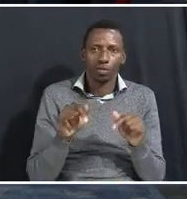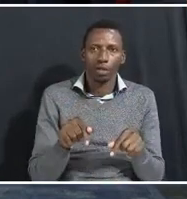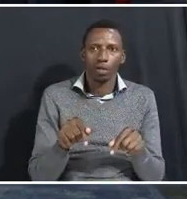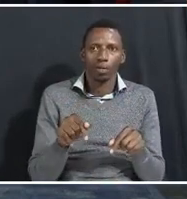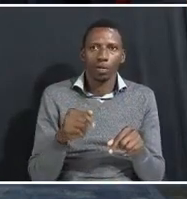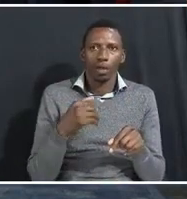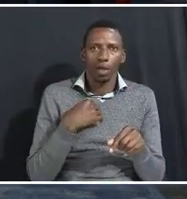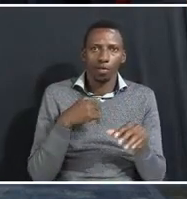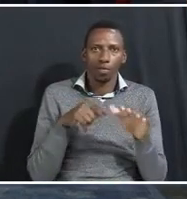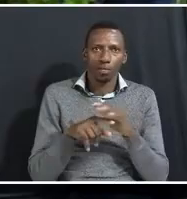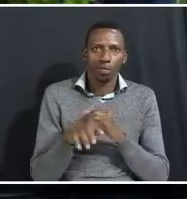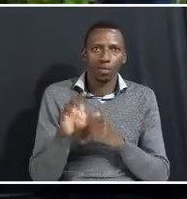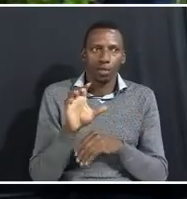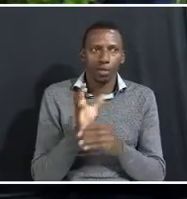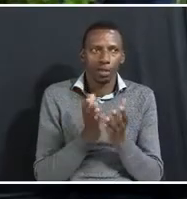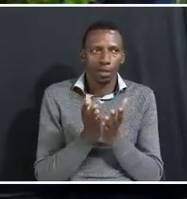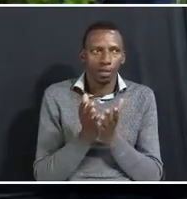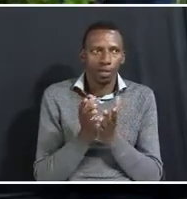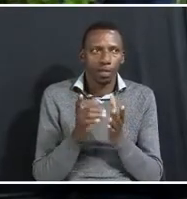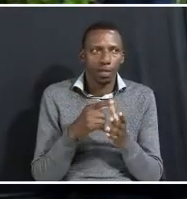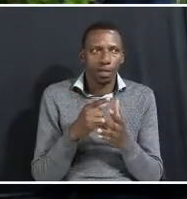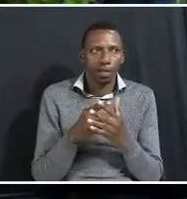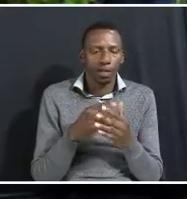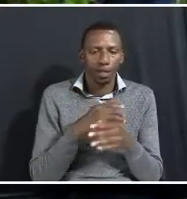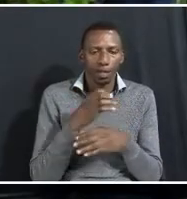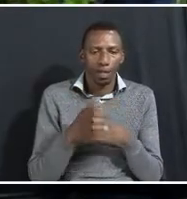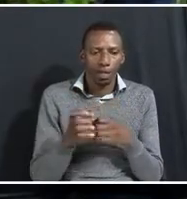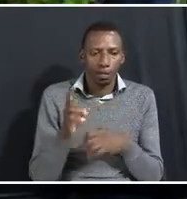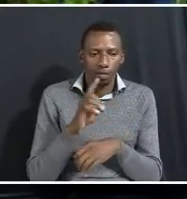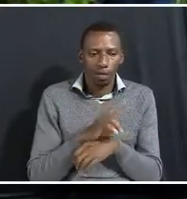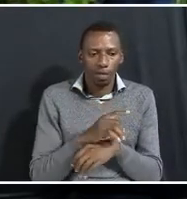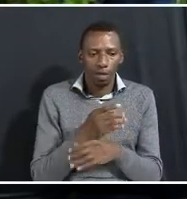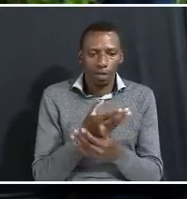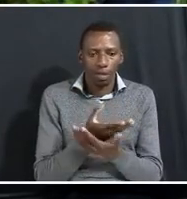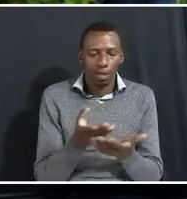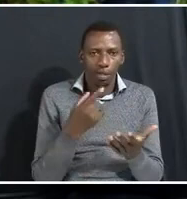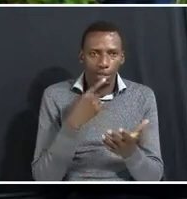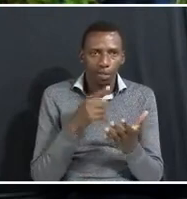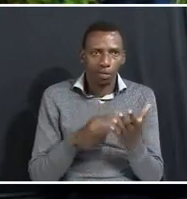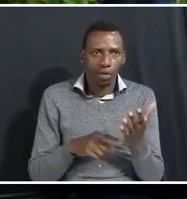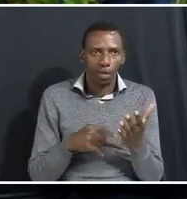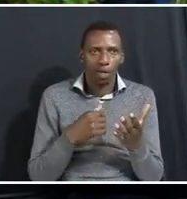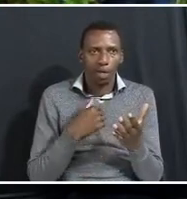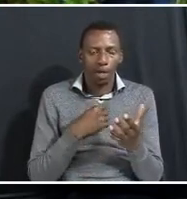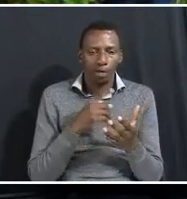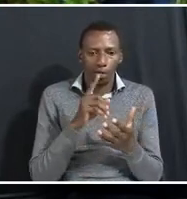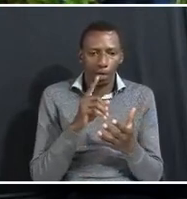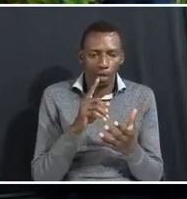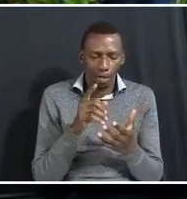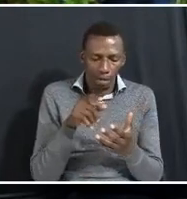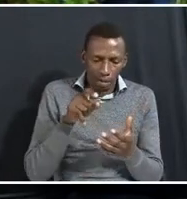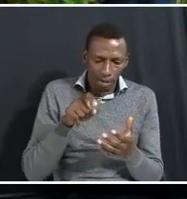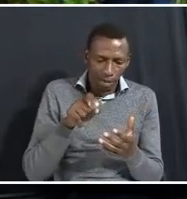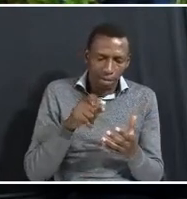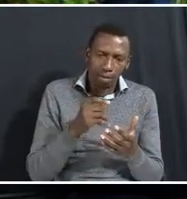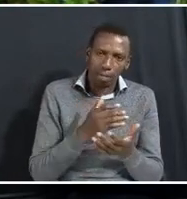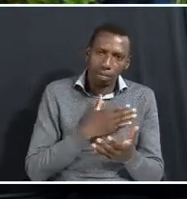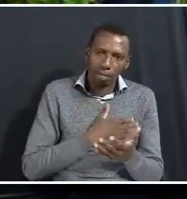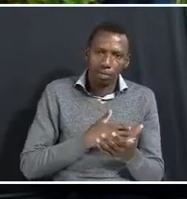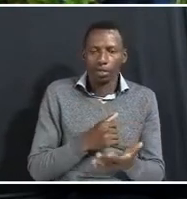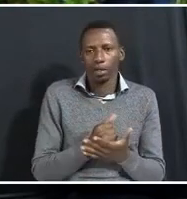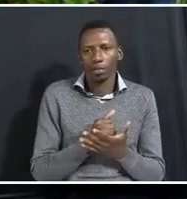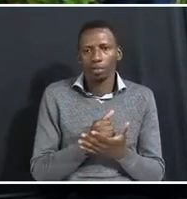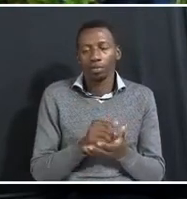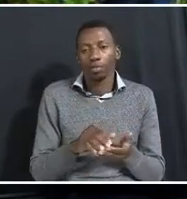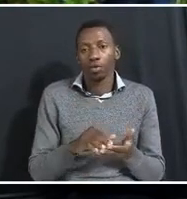attended service, and then at the end of the day, they say they have one specific need or the other. Most likely, they